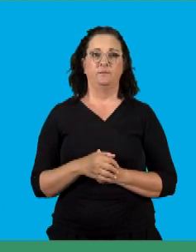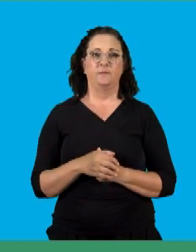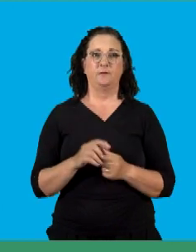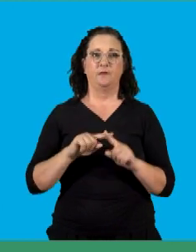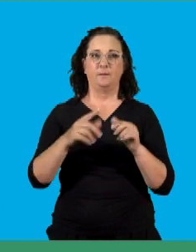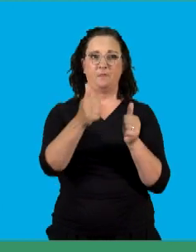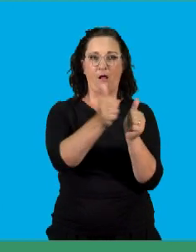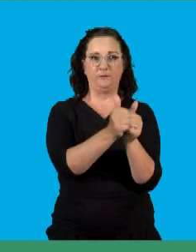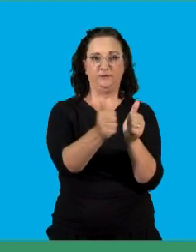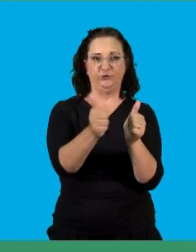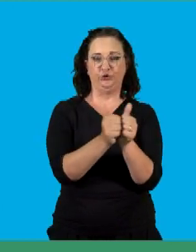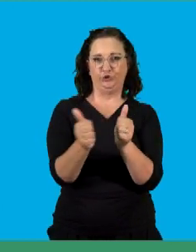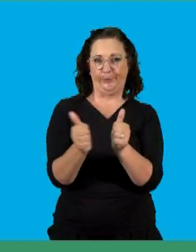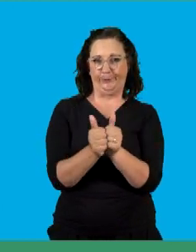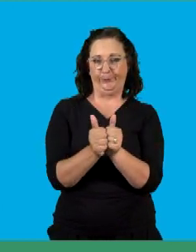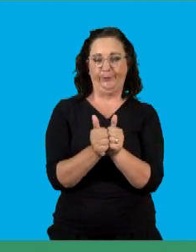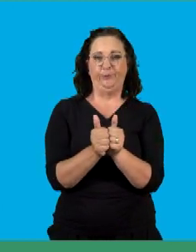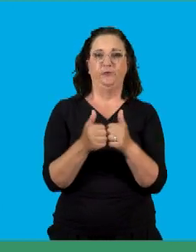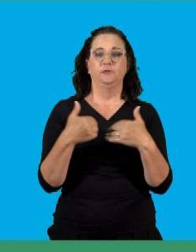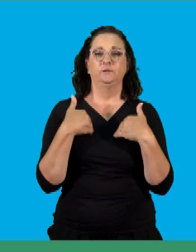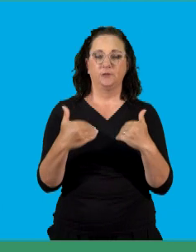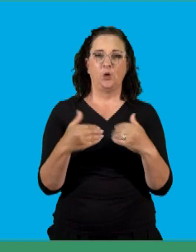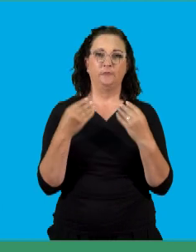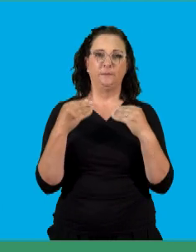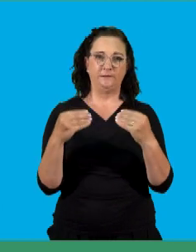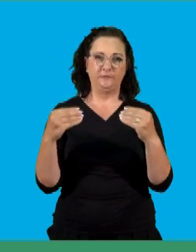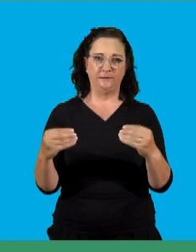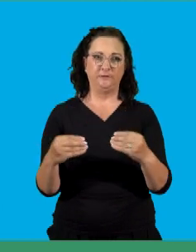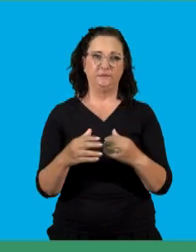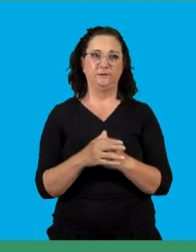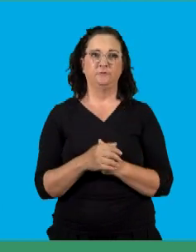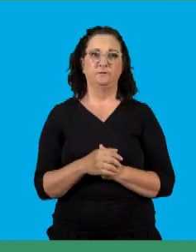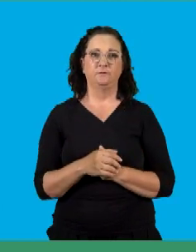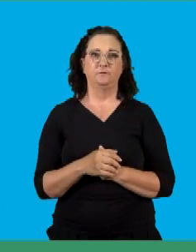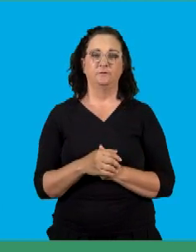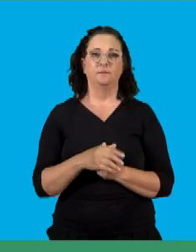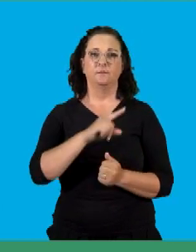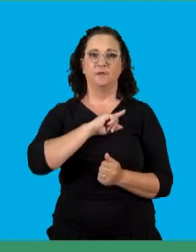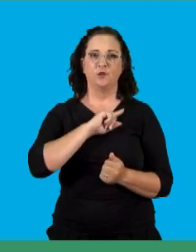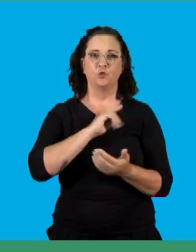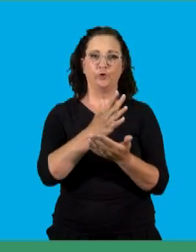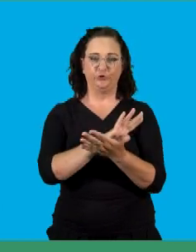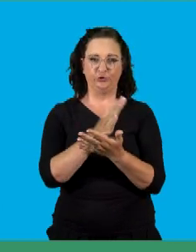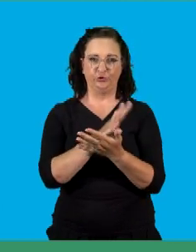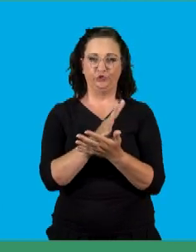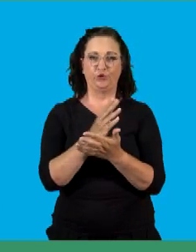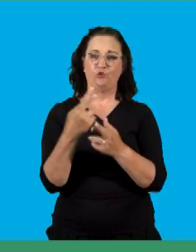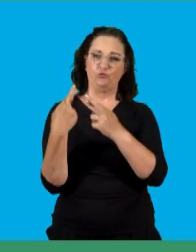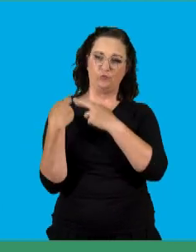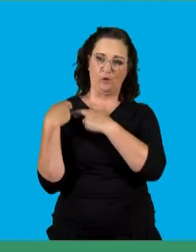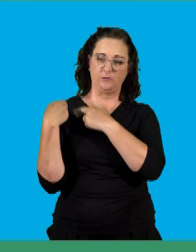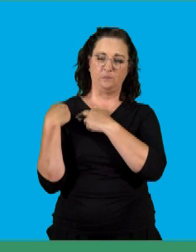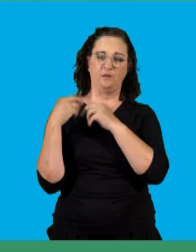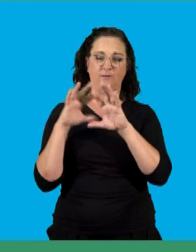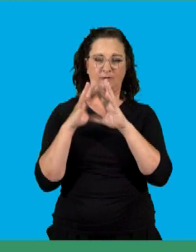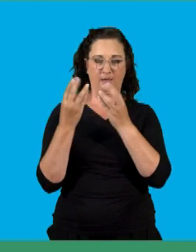these individuals decided to come together and start a business that is going to make them to share or be